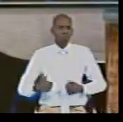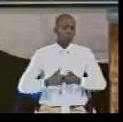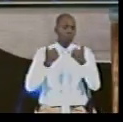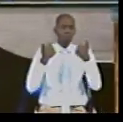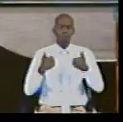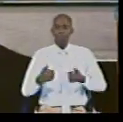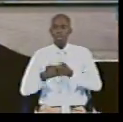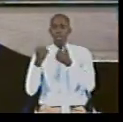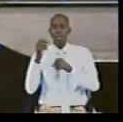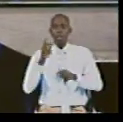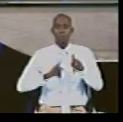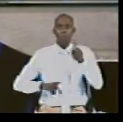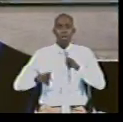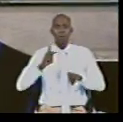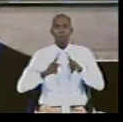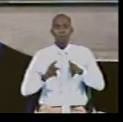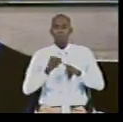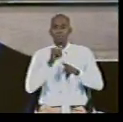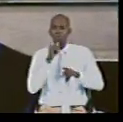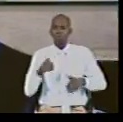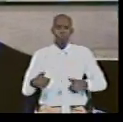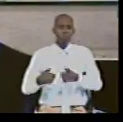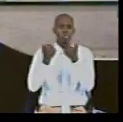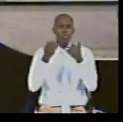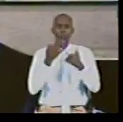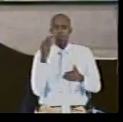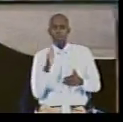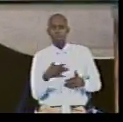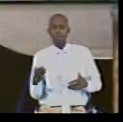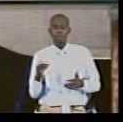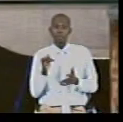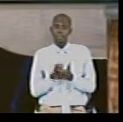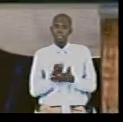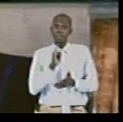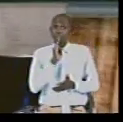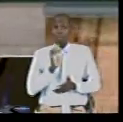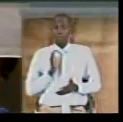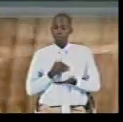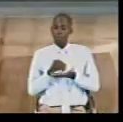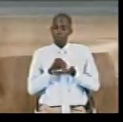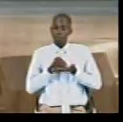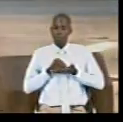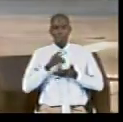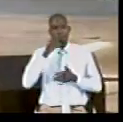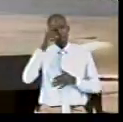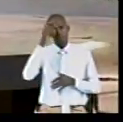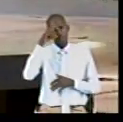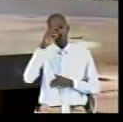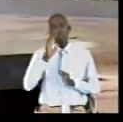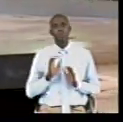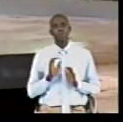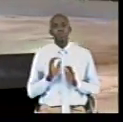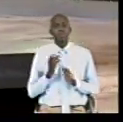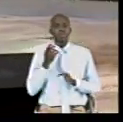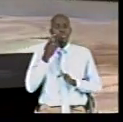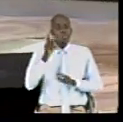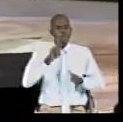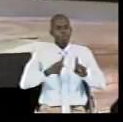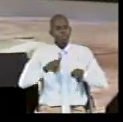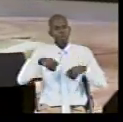confronting backsliding, that is our wisdom. Seeing people going astray